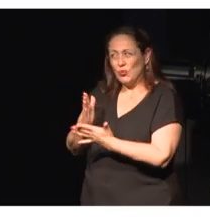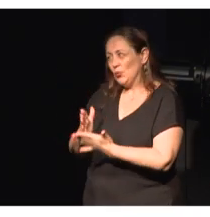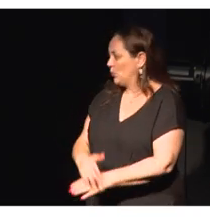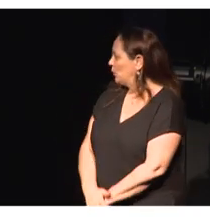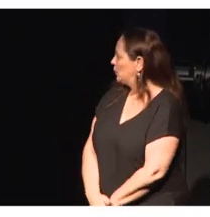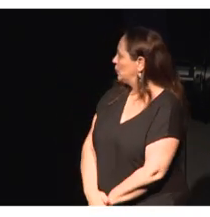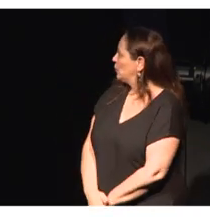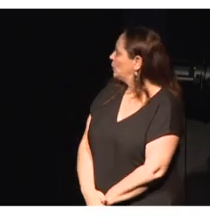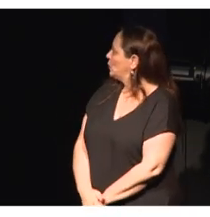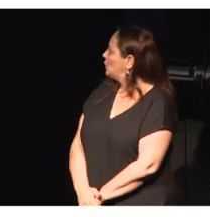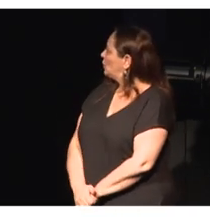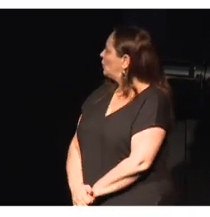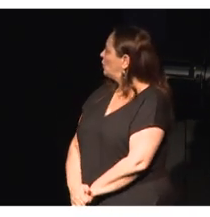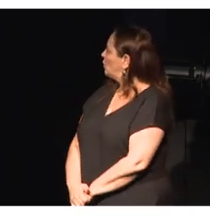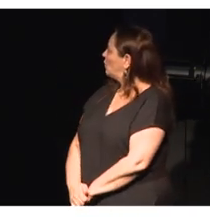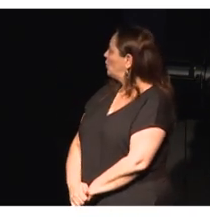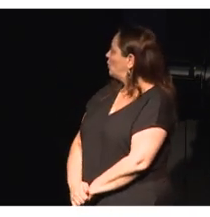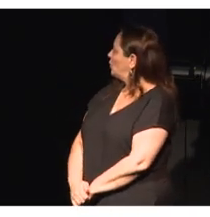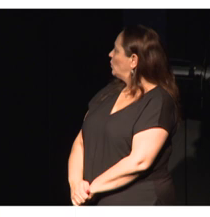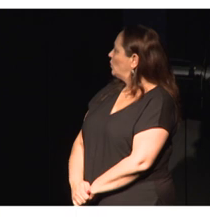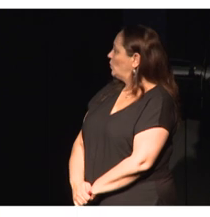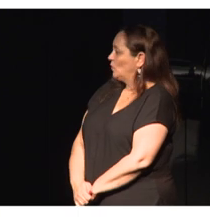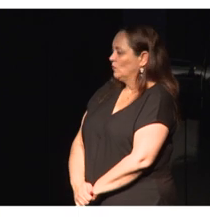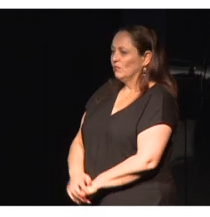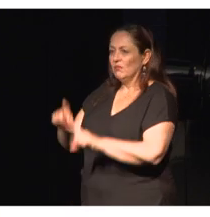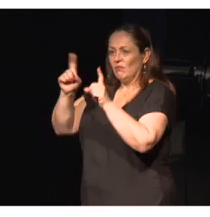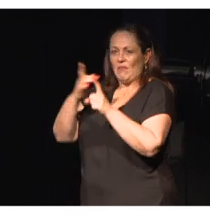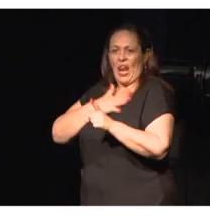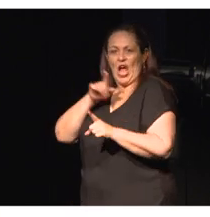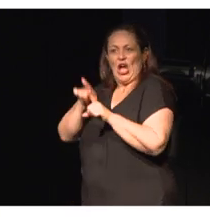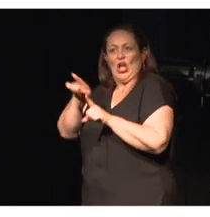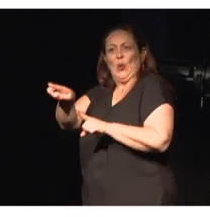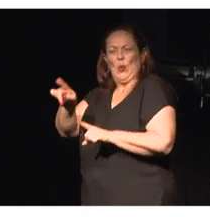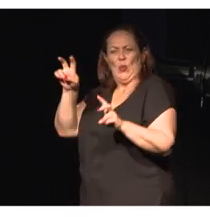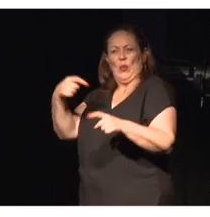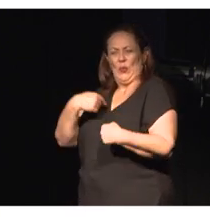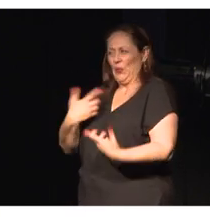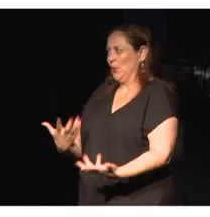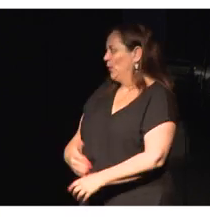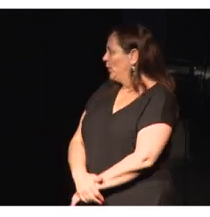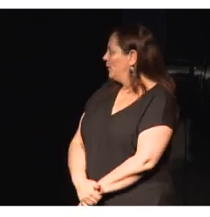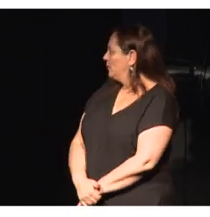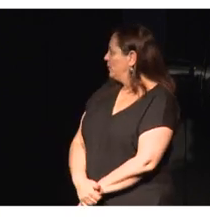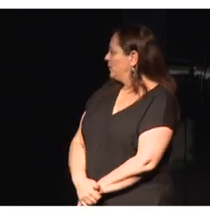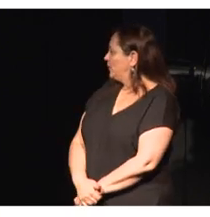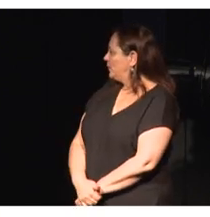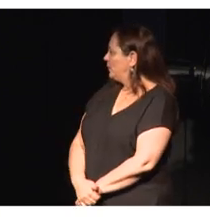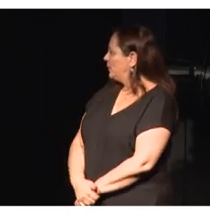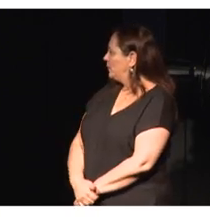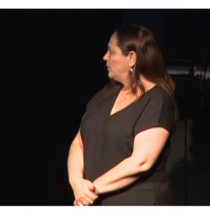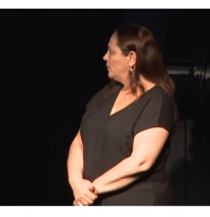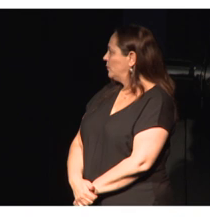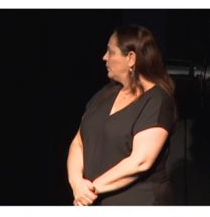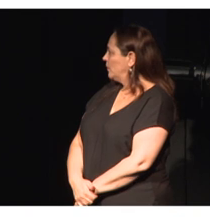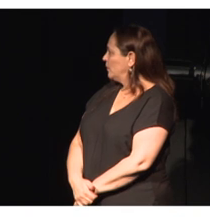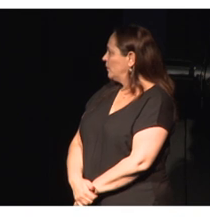uglies, like you, just in case I didn't know he was talking about me, who will never be raped are always banging on about it. Lol about the